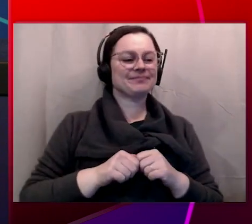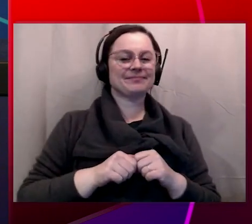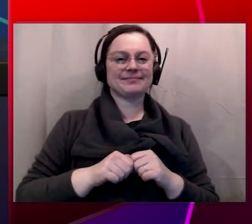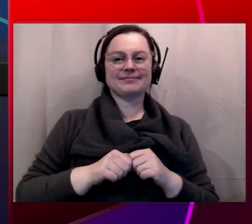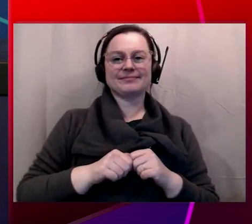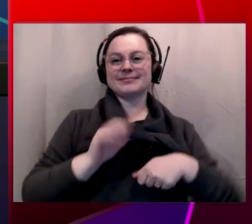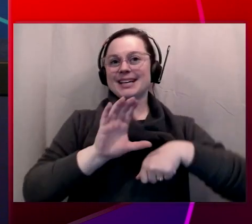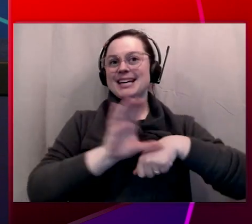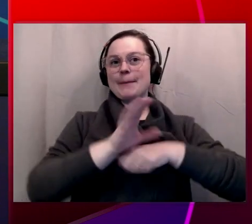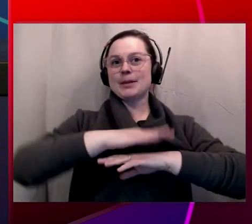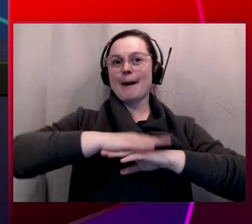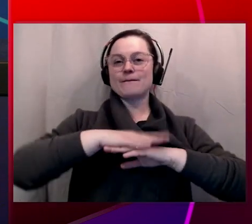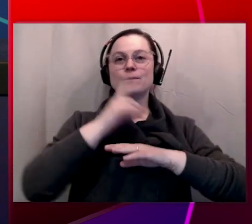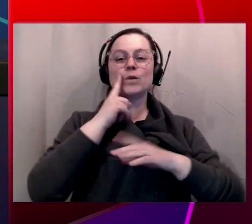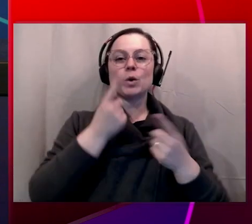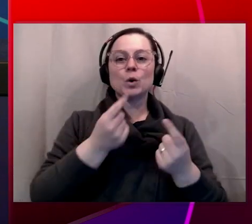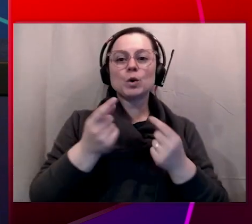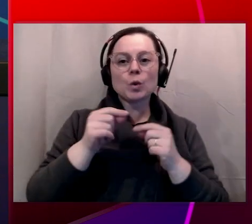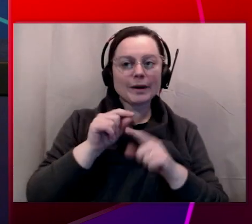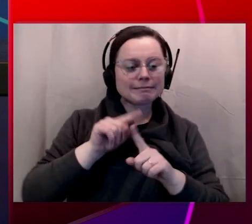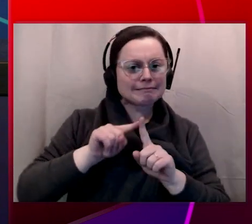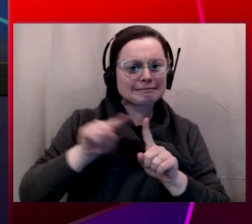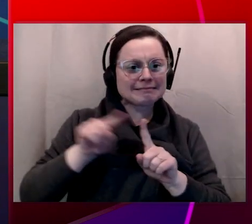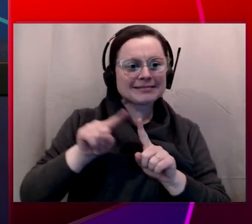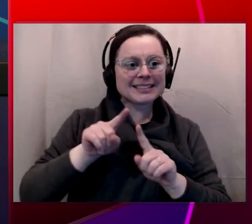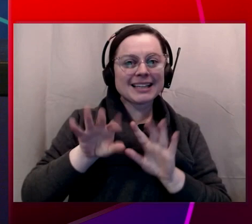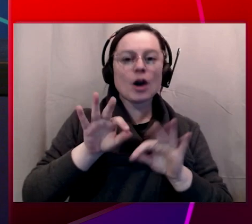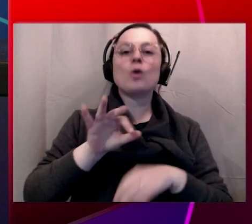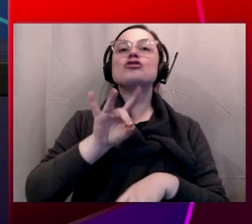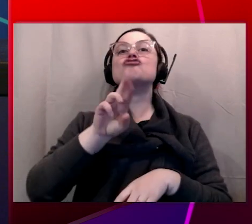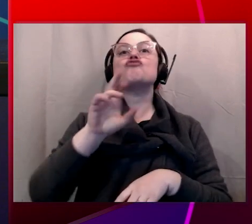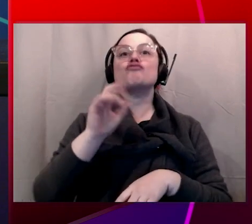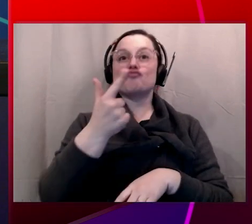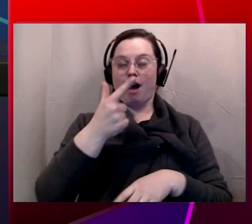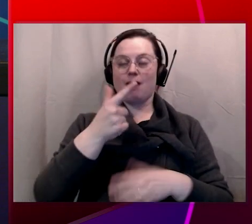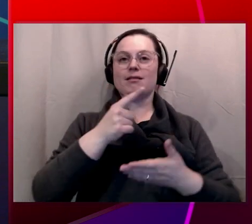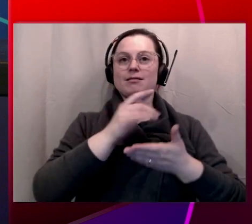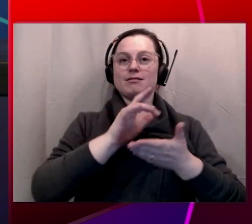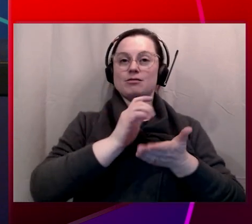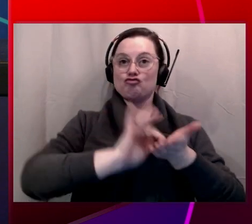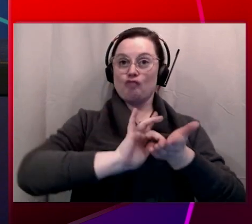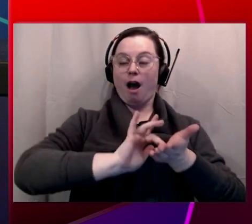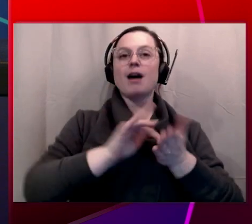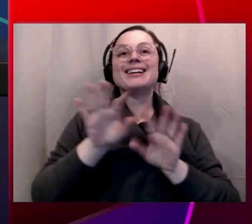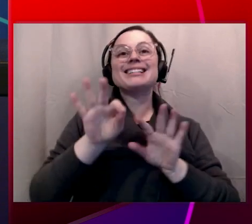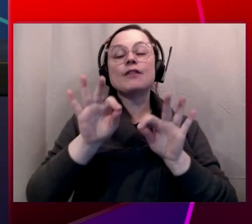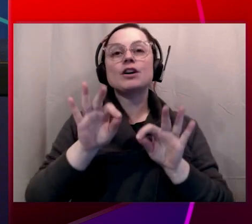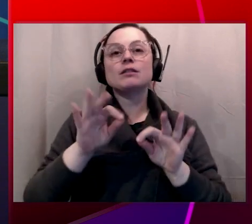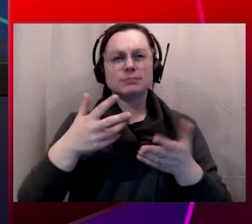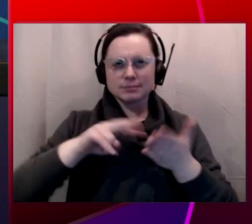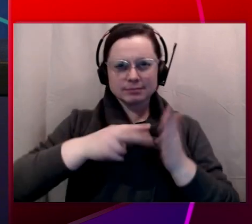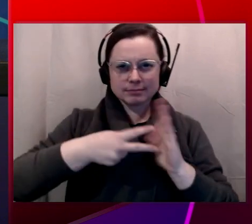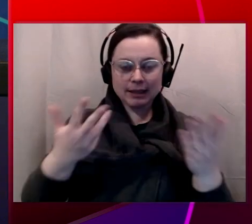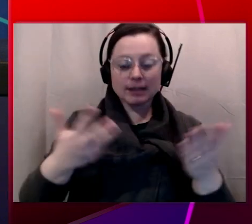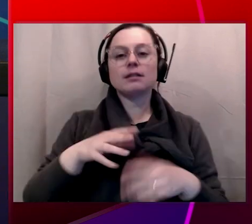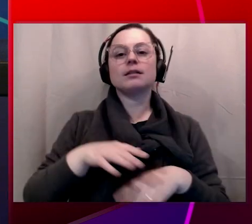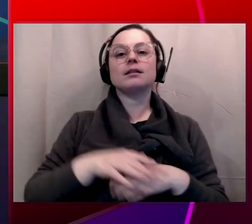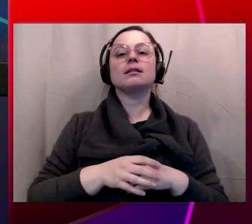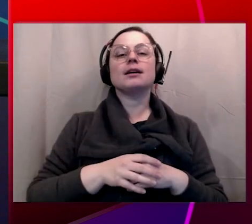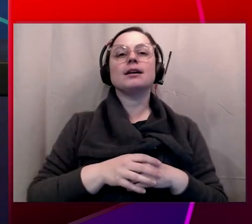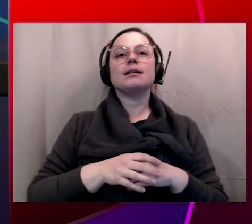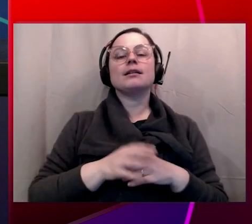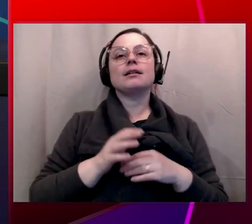platform for doing drug discovery. And when I talk about drug discovery, I mean the process of finding